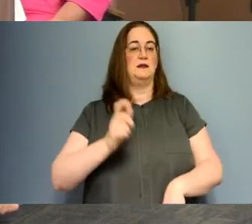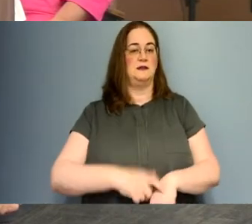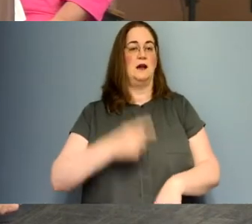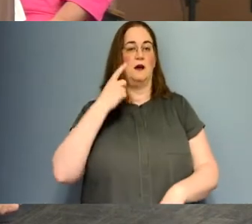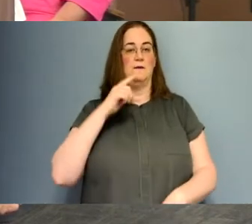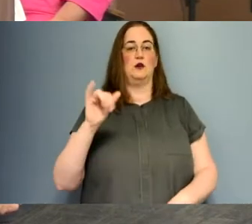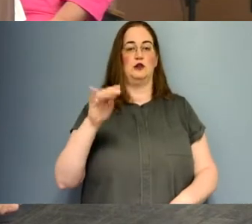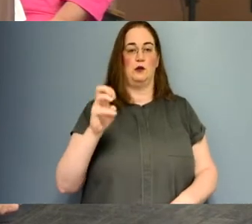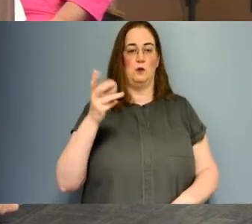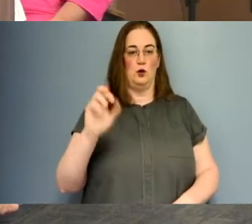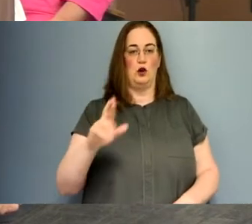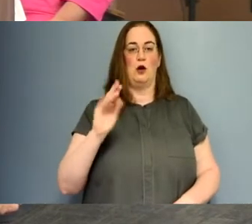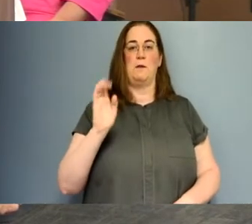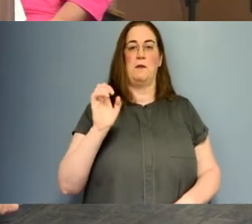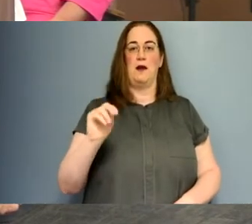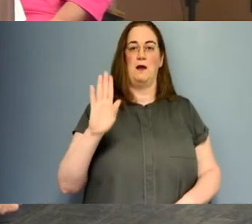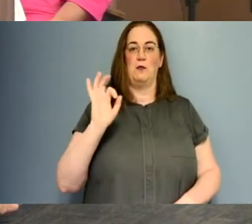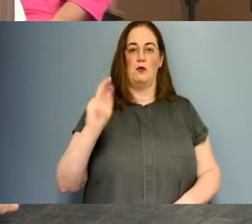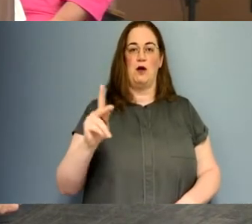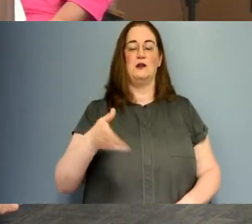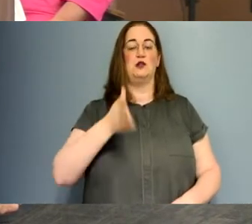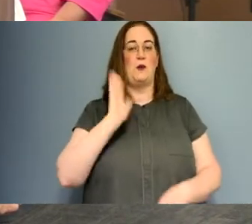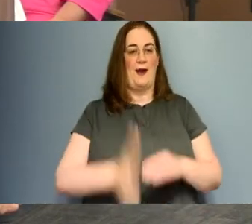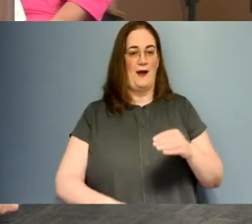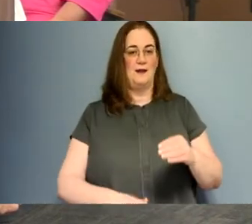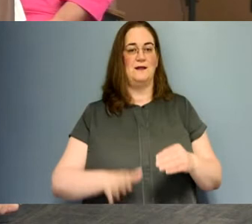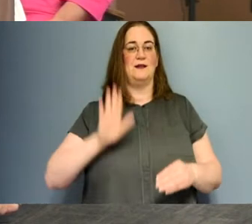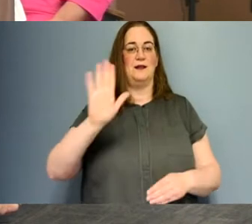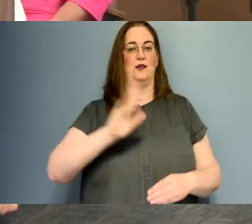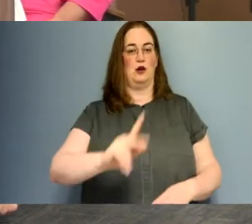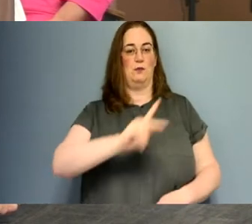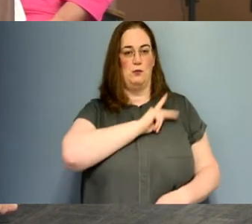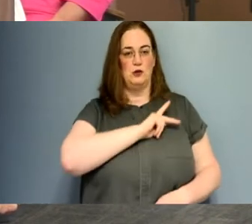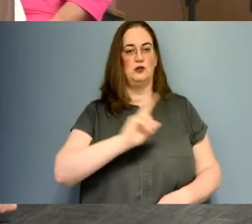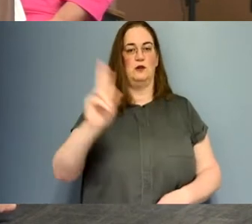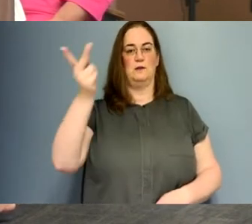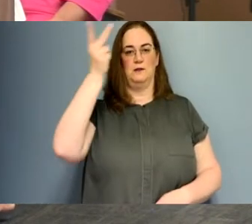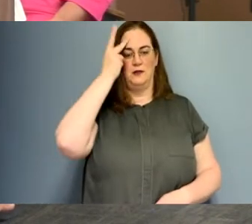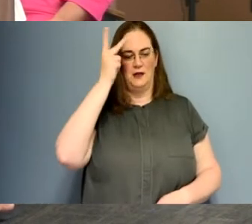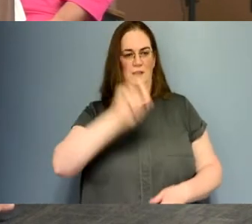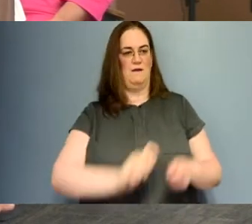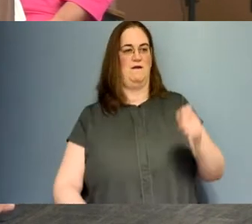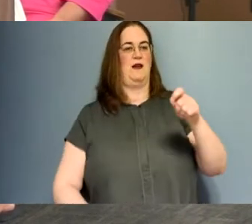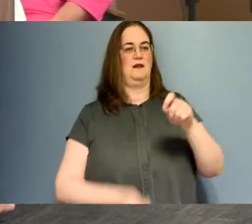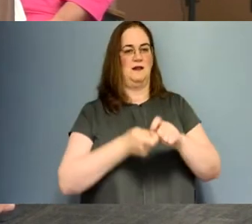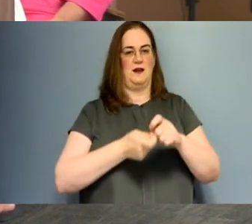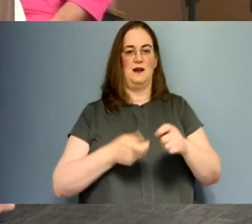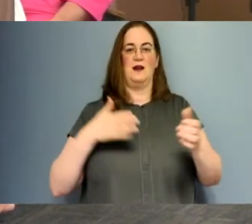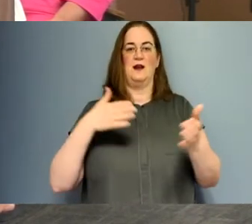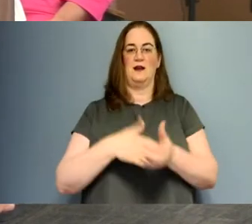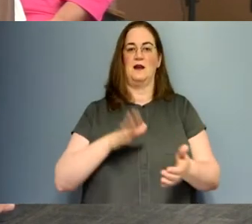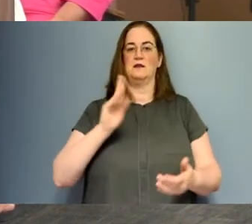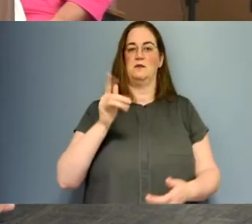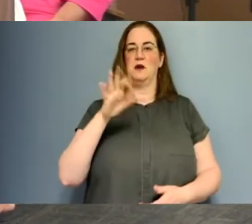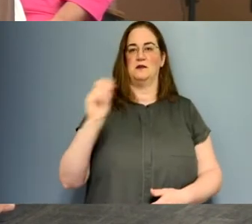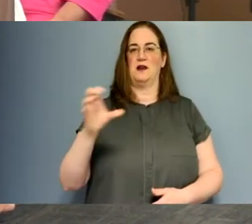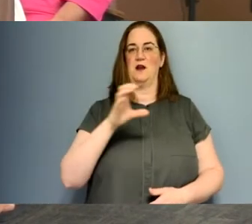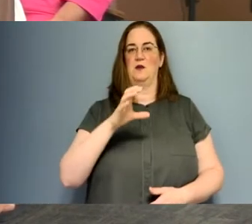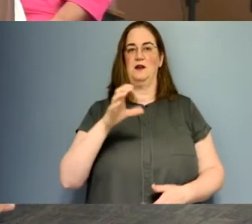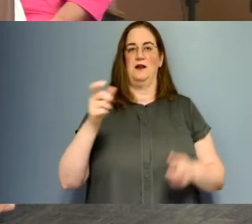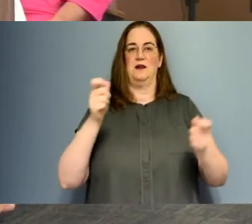Jamie Walker and Megan Brock to end their personal political vendetta against the Bucks County